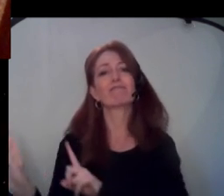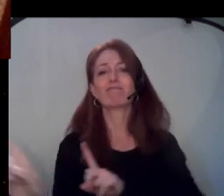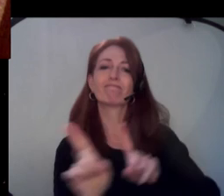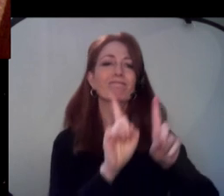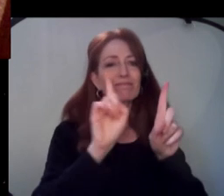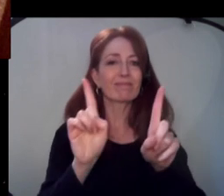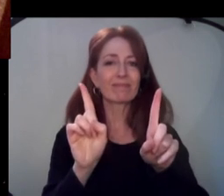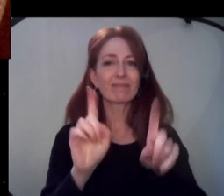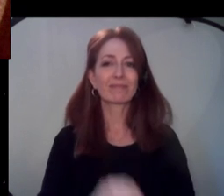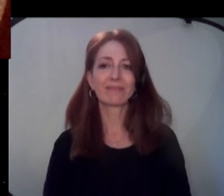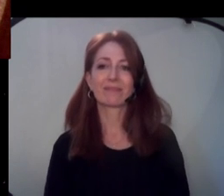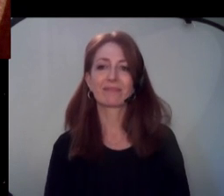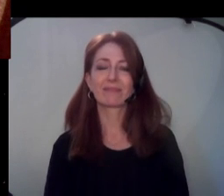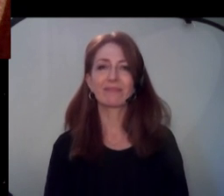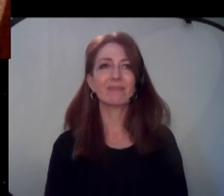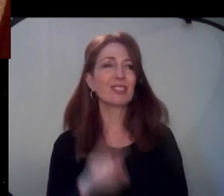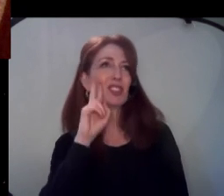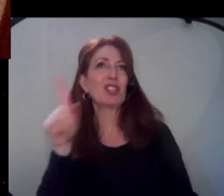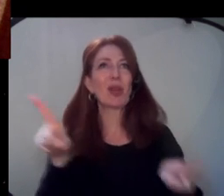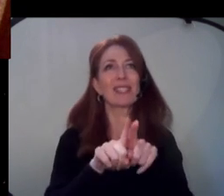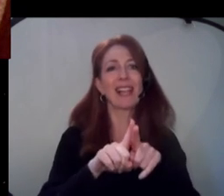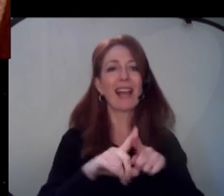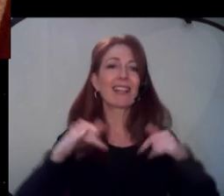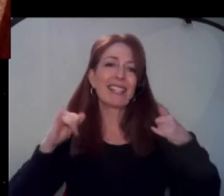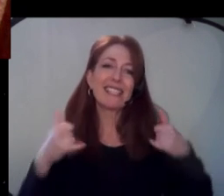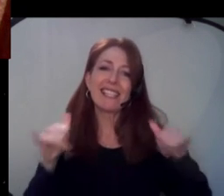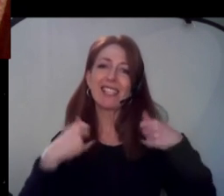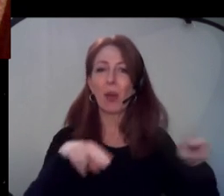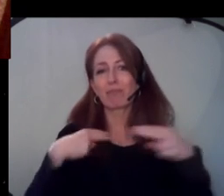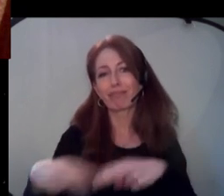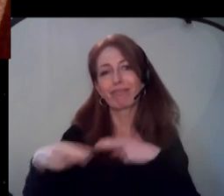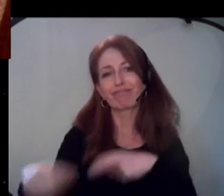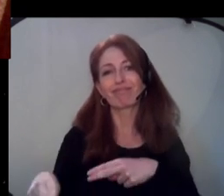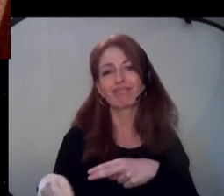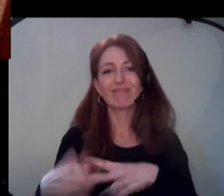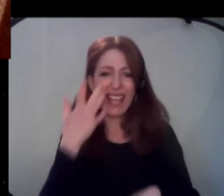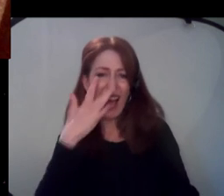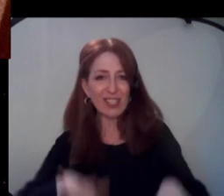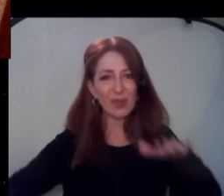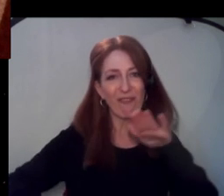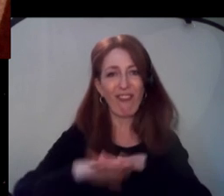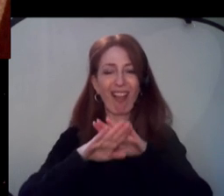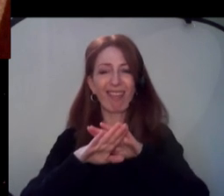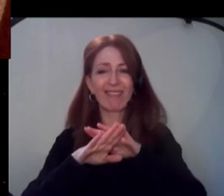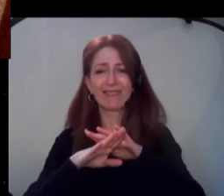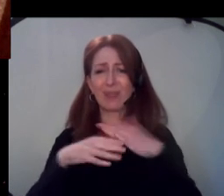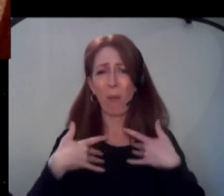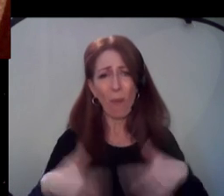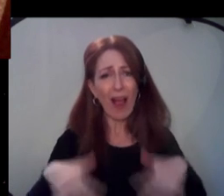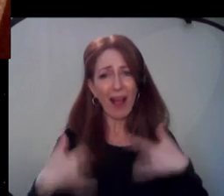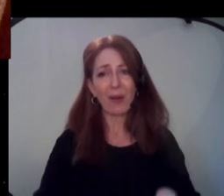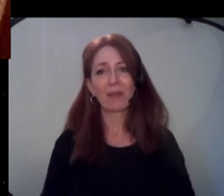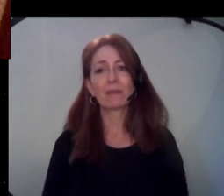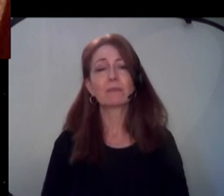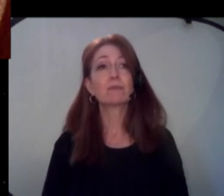real disco fever beats accompanying her. It's so full of attitude. It's fantastic. And we know that when she was in London briefly, she